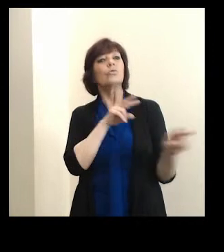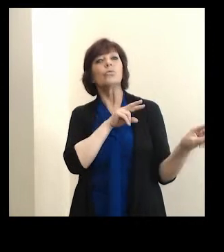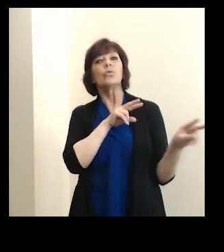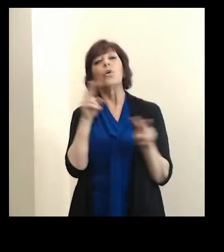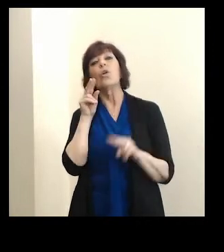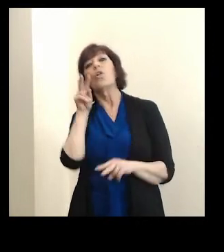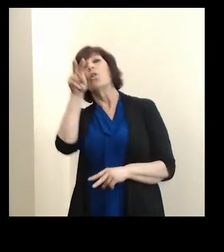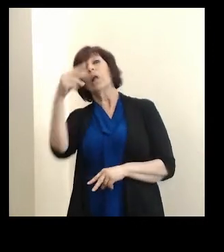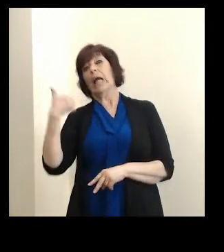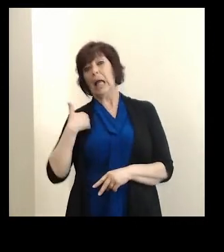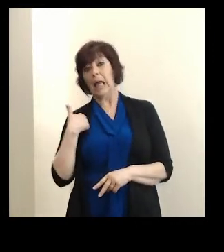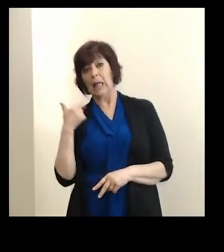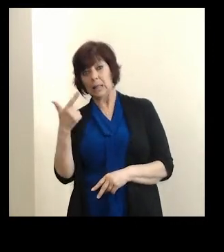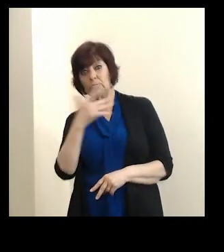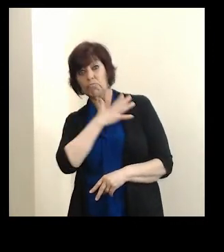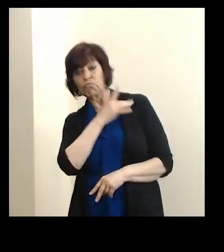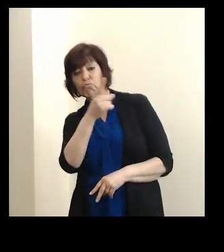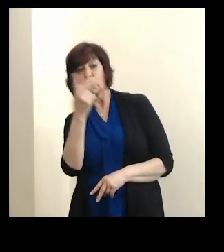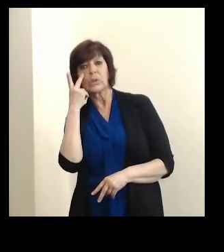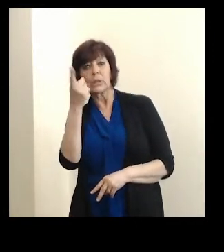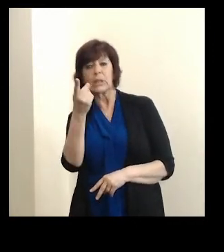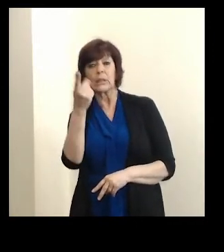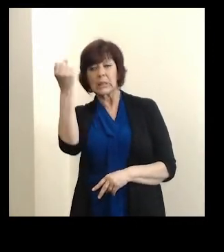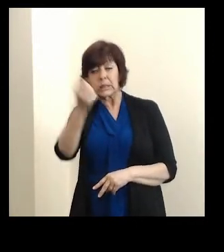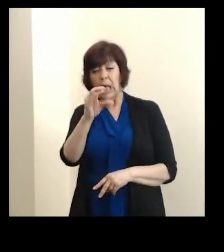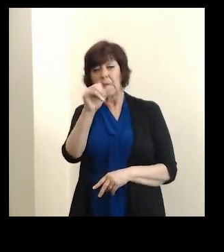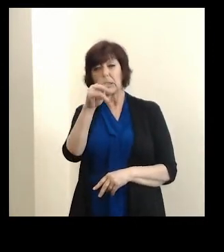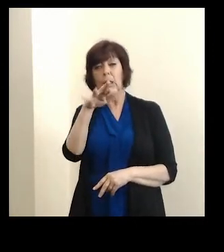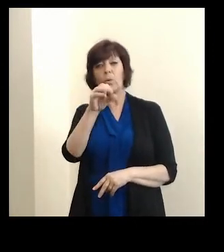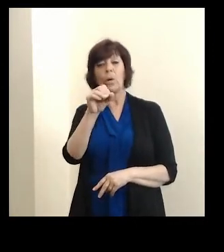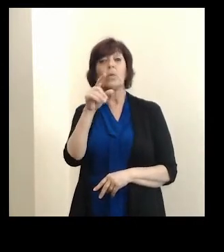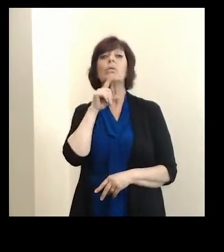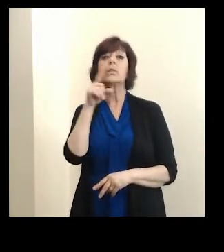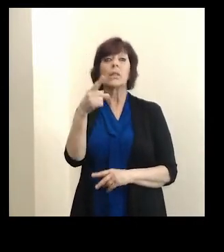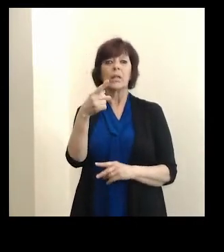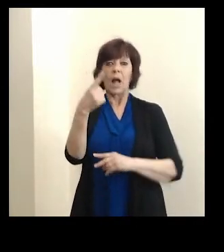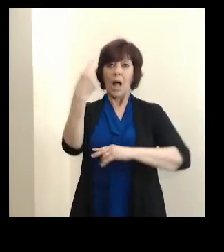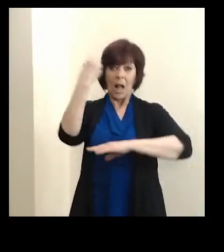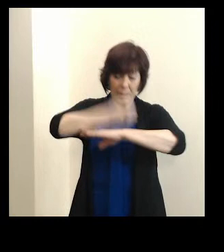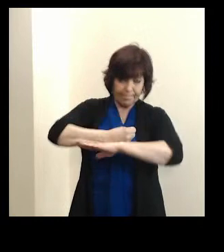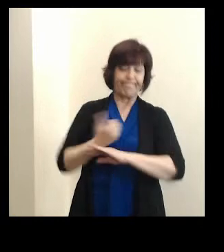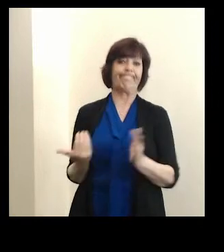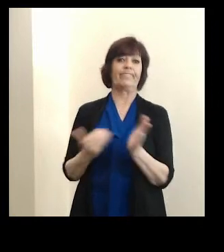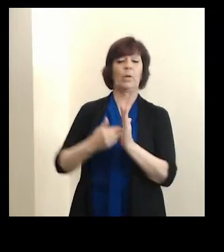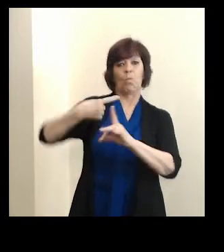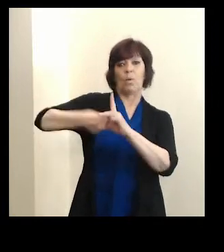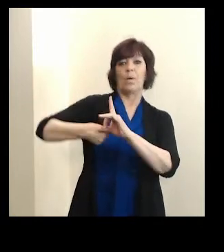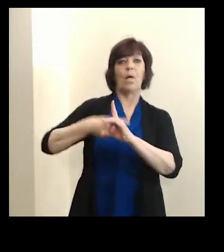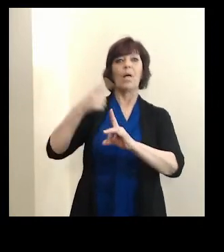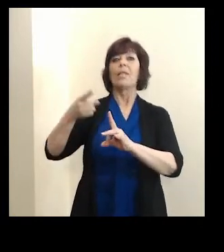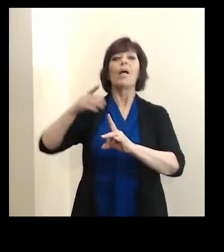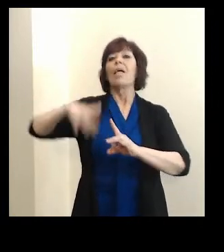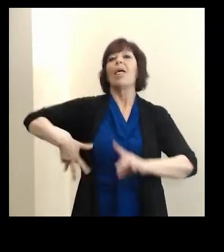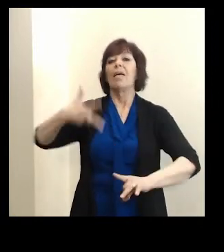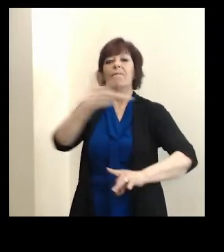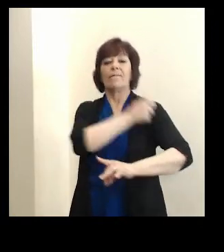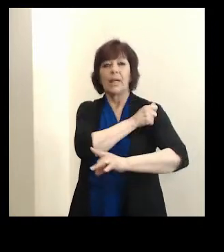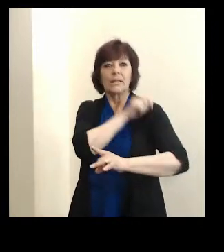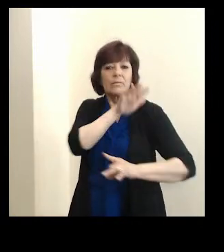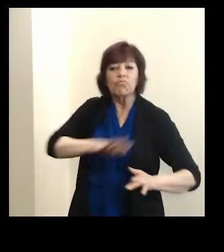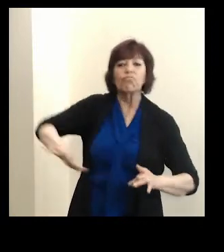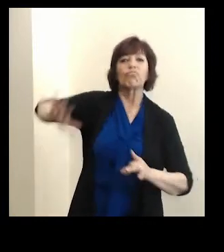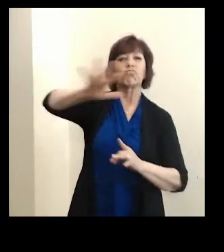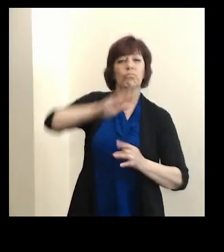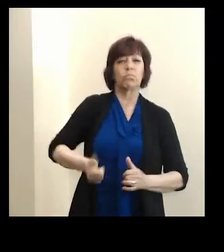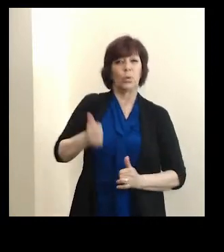river and seeing what's happening right now in southern Ontario, where they're basically on another month lockdown. They have not vaccinated their percentage